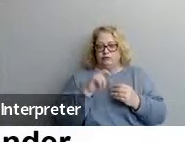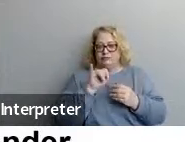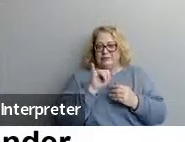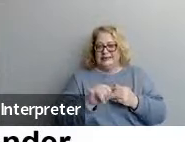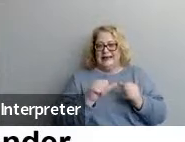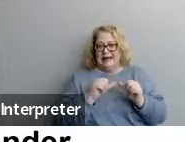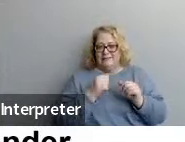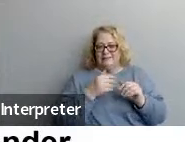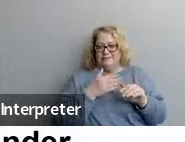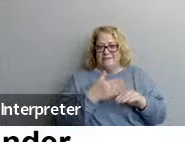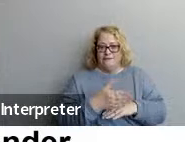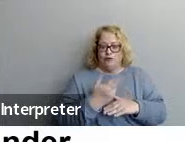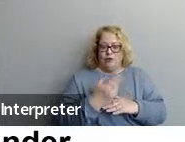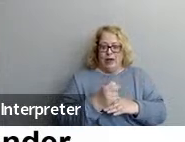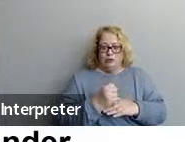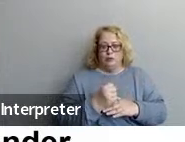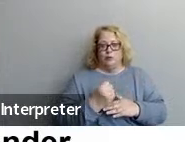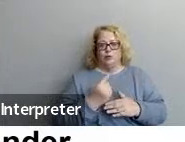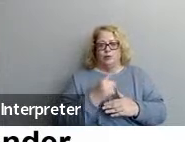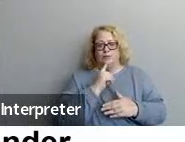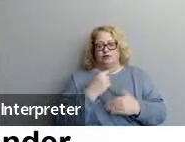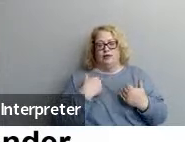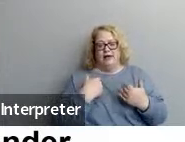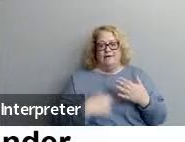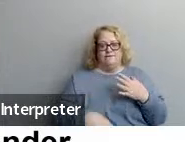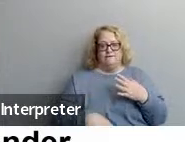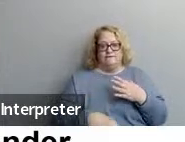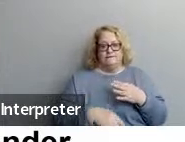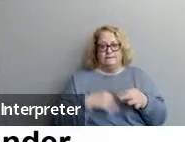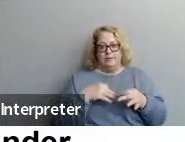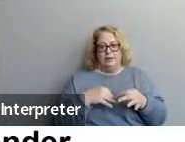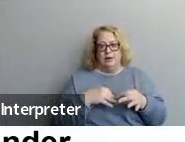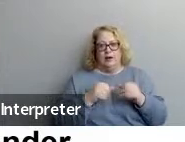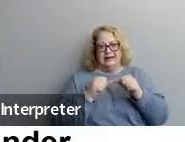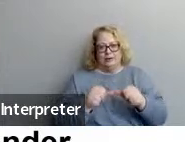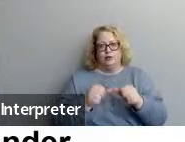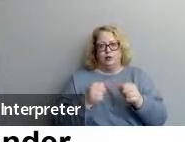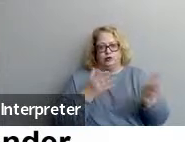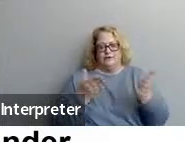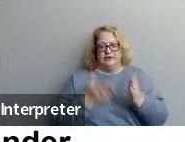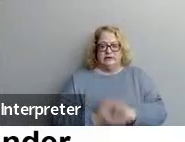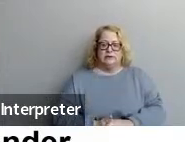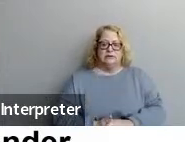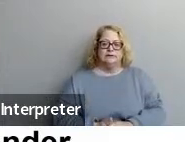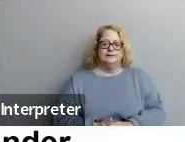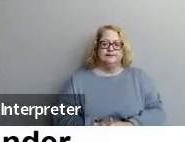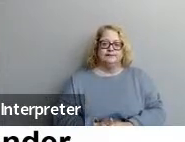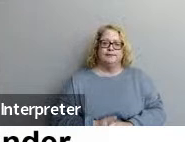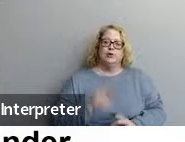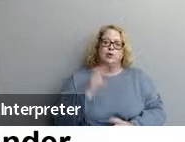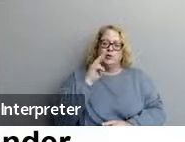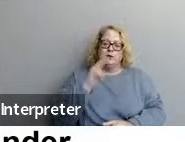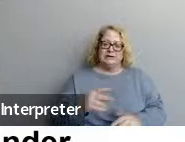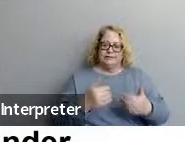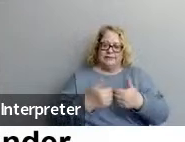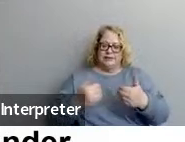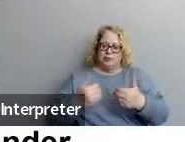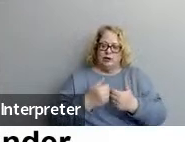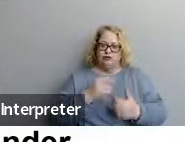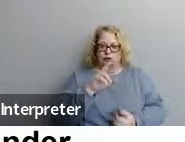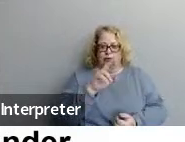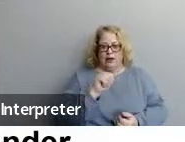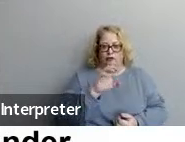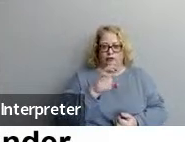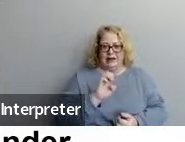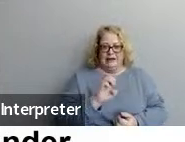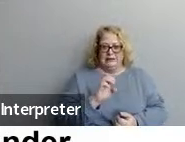high school to receive extended services. You'll see there our breakdown by race and by gender